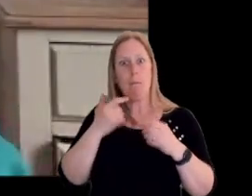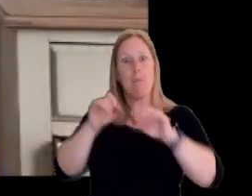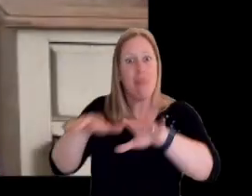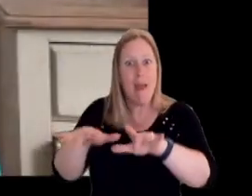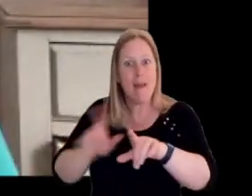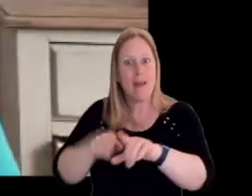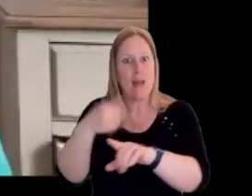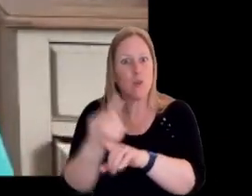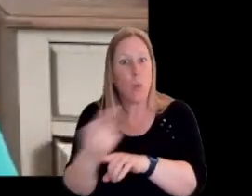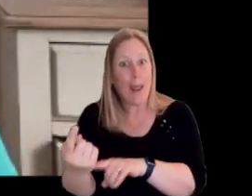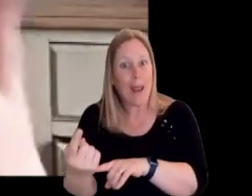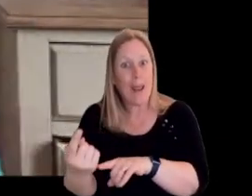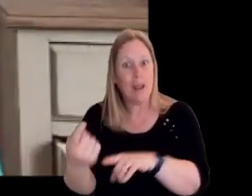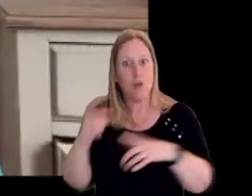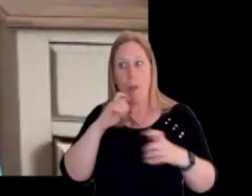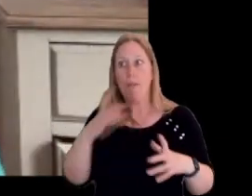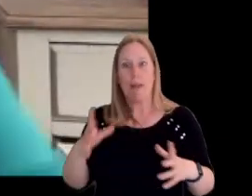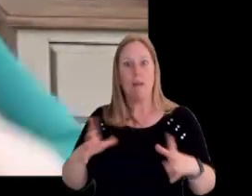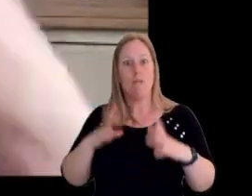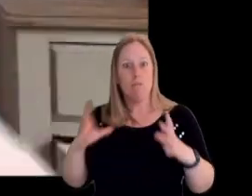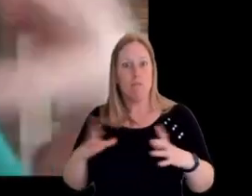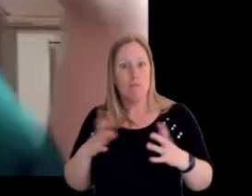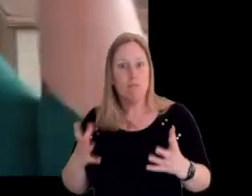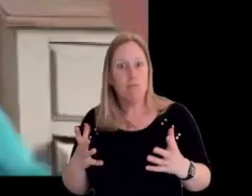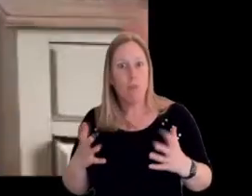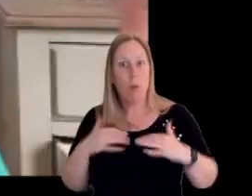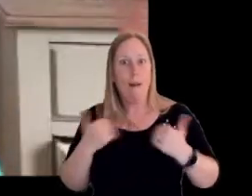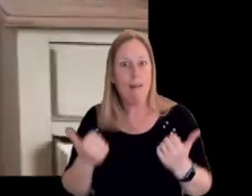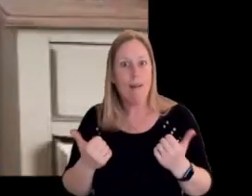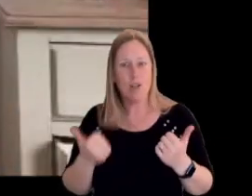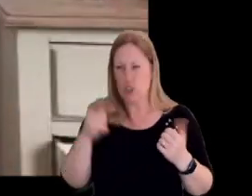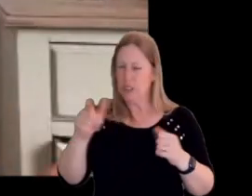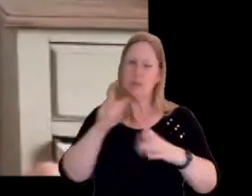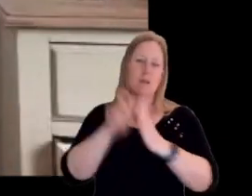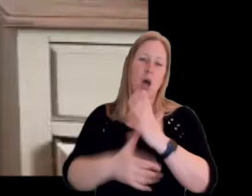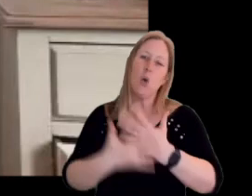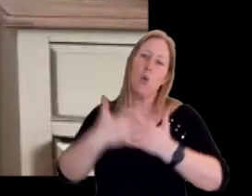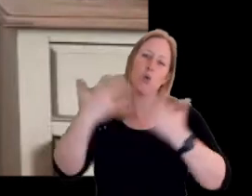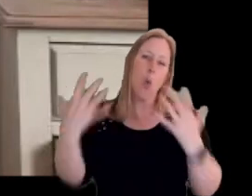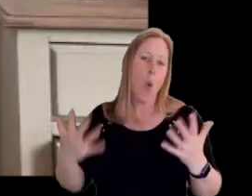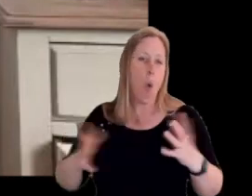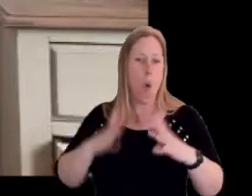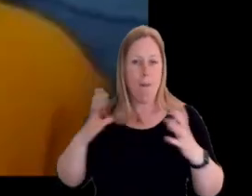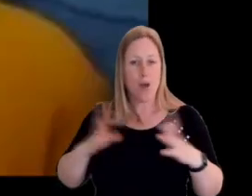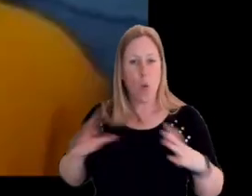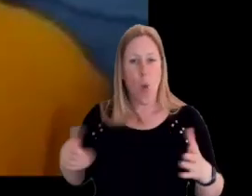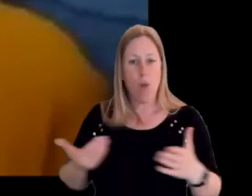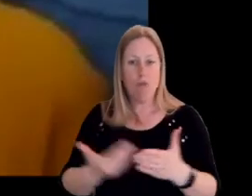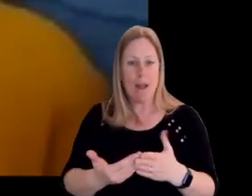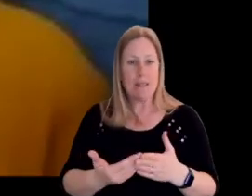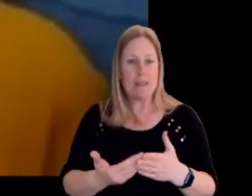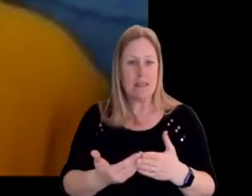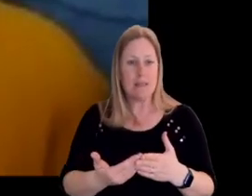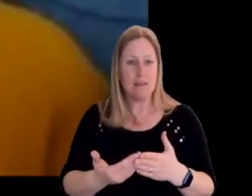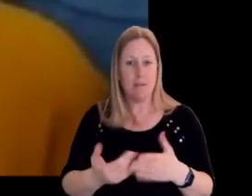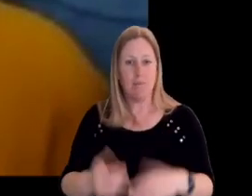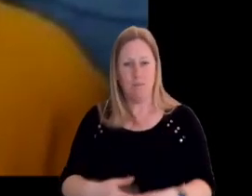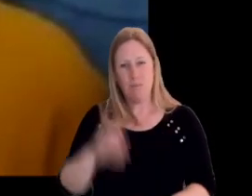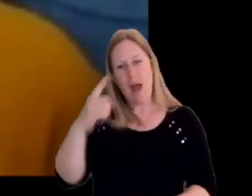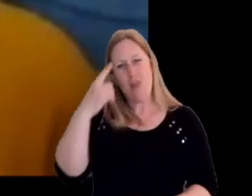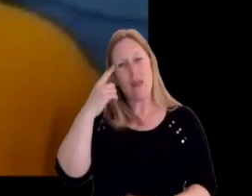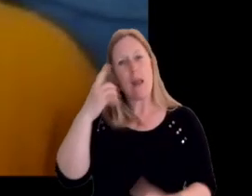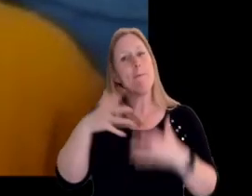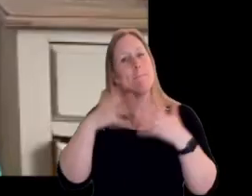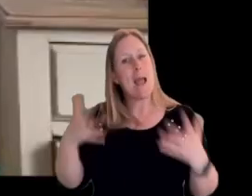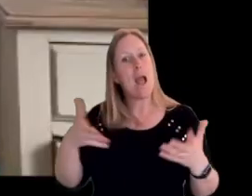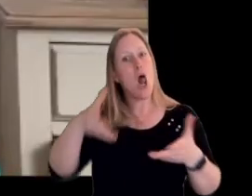actually be with us next week, and if she cannot, she's done so much already. And I think